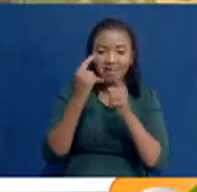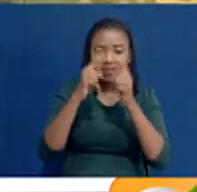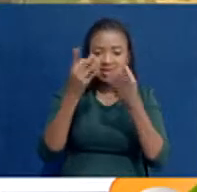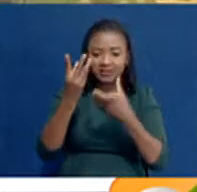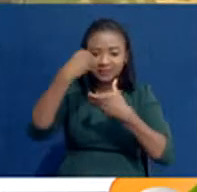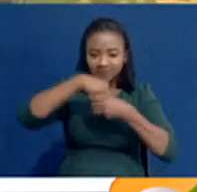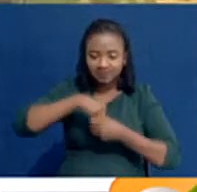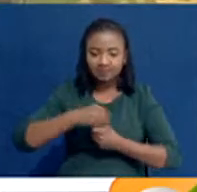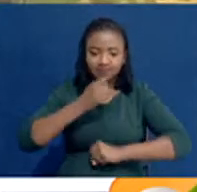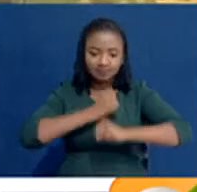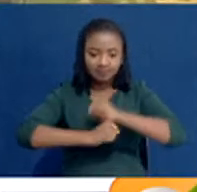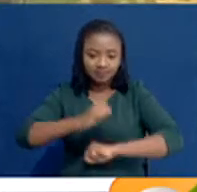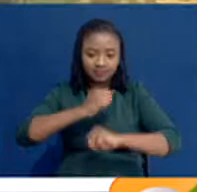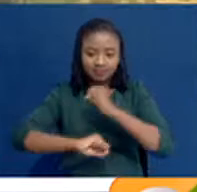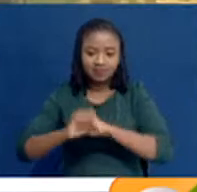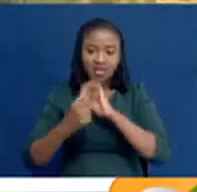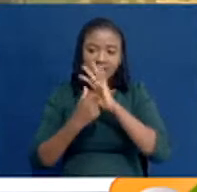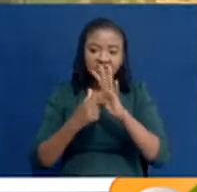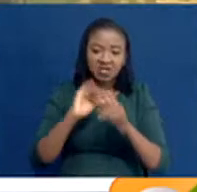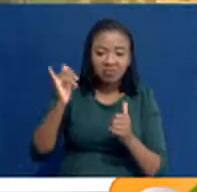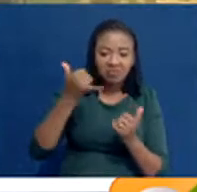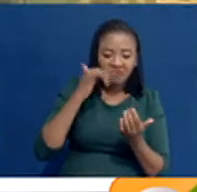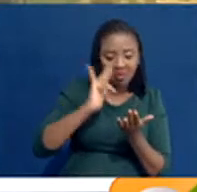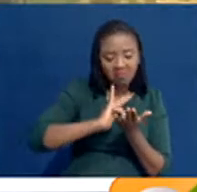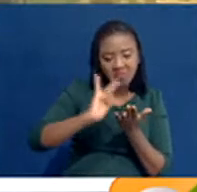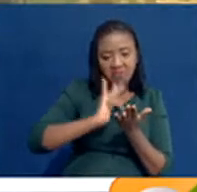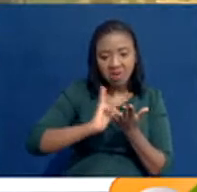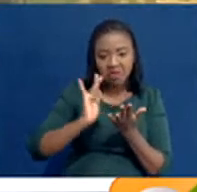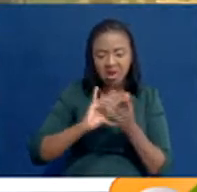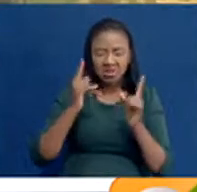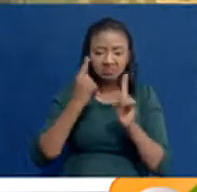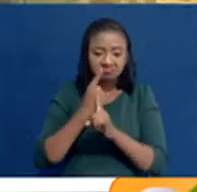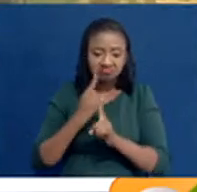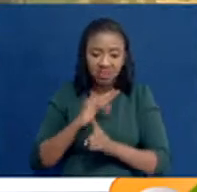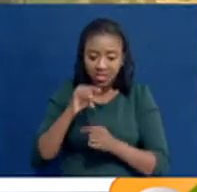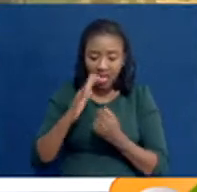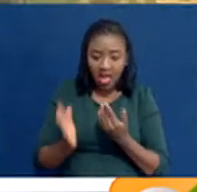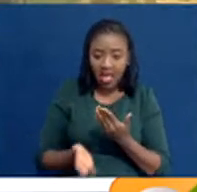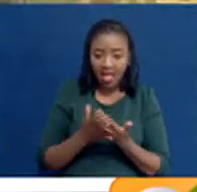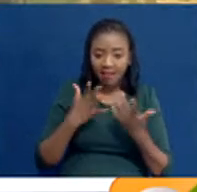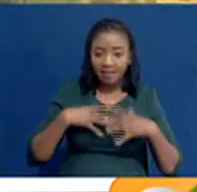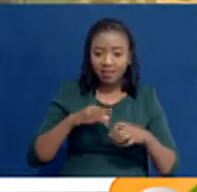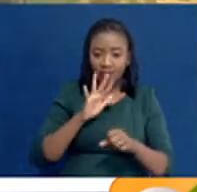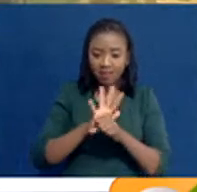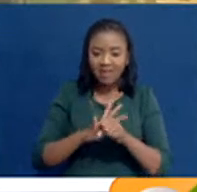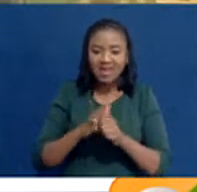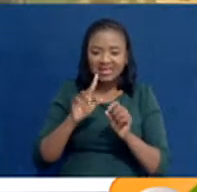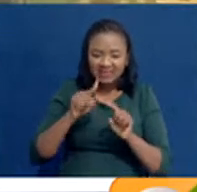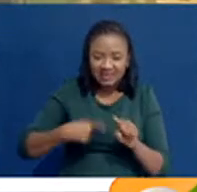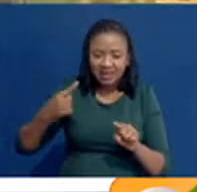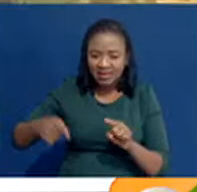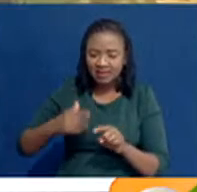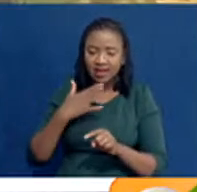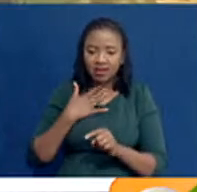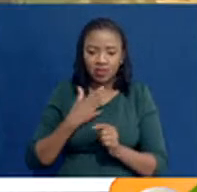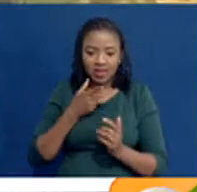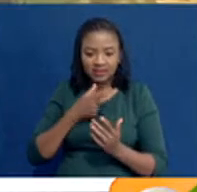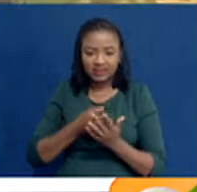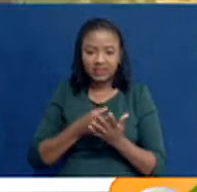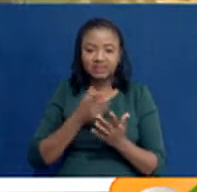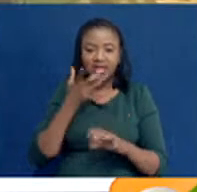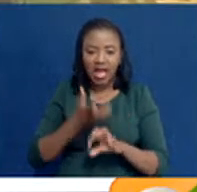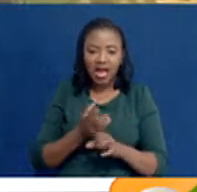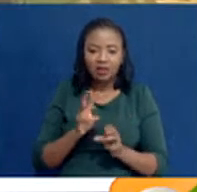for digital devices like smartphones, and with it, increased demand for the component hardware parts. More ventures are coming up to supply